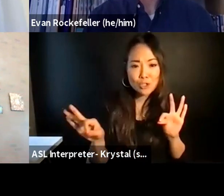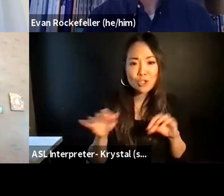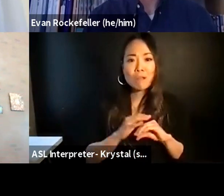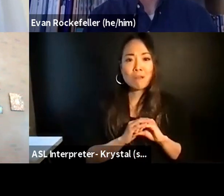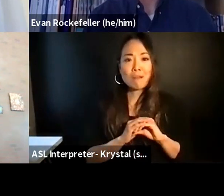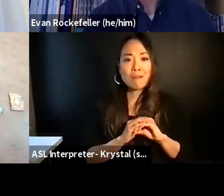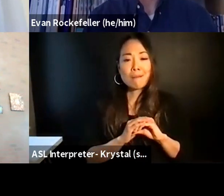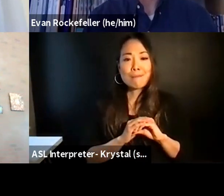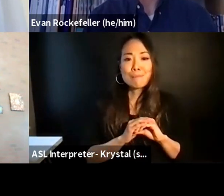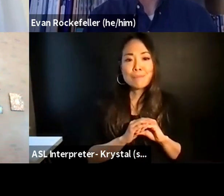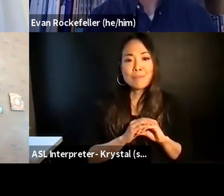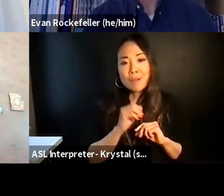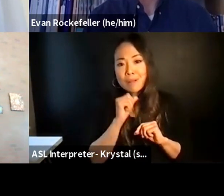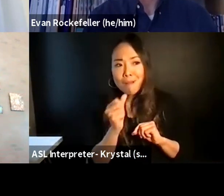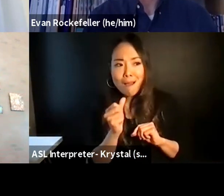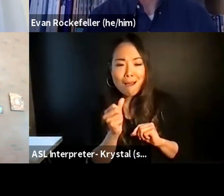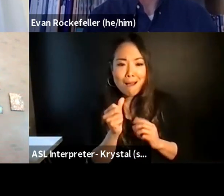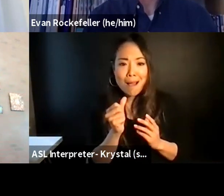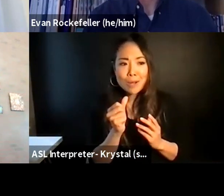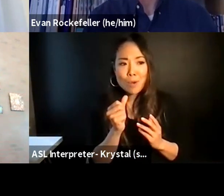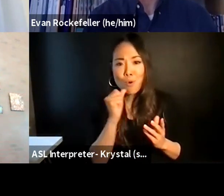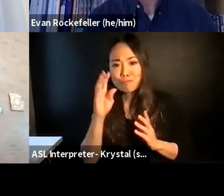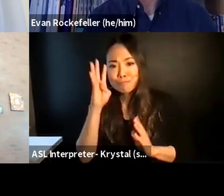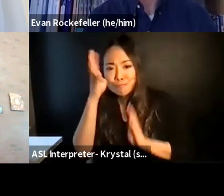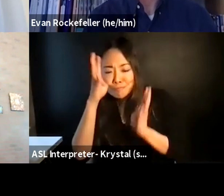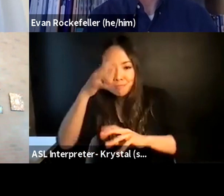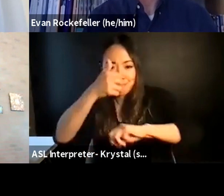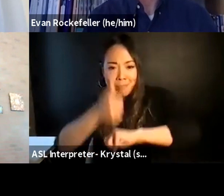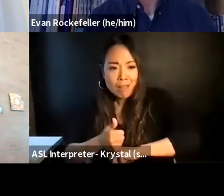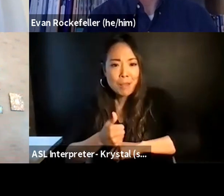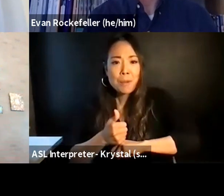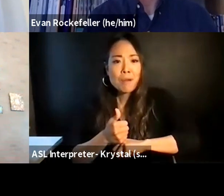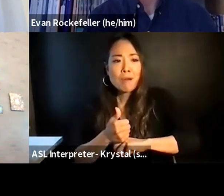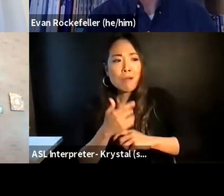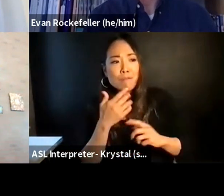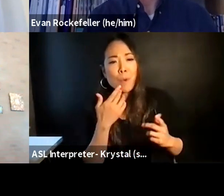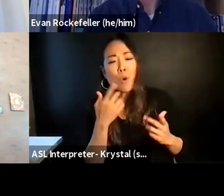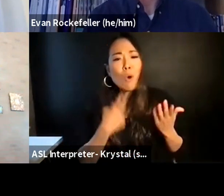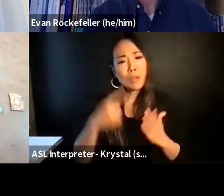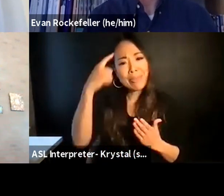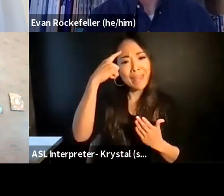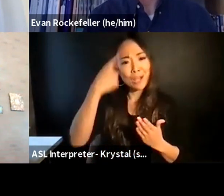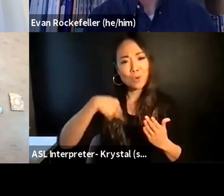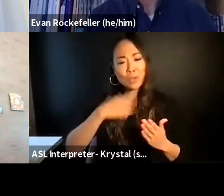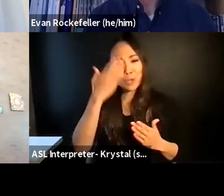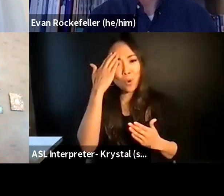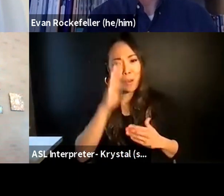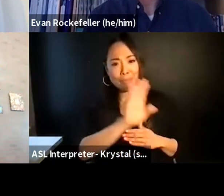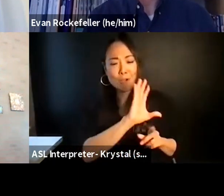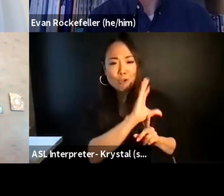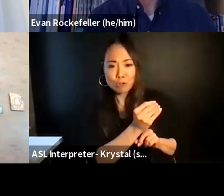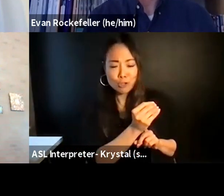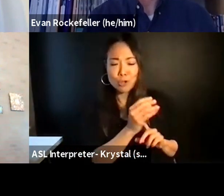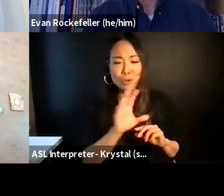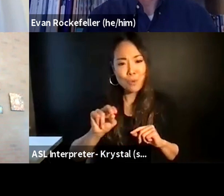what we think we know about a group or culture, but allowing those within that culture to speak for themselves. And so I think that's one of those things that